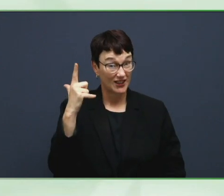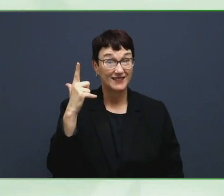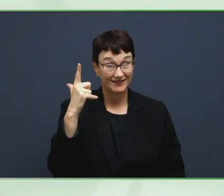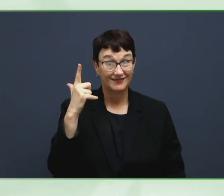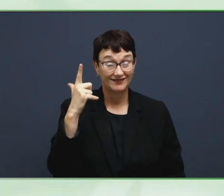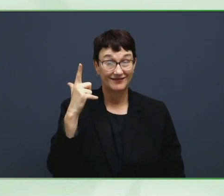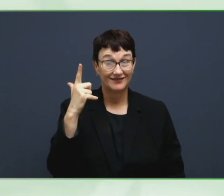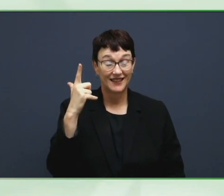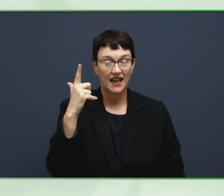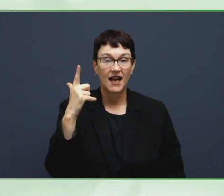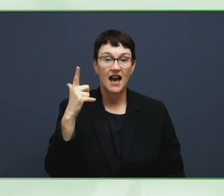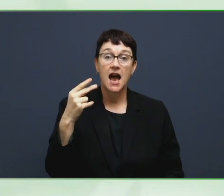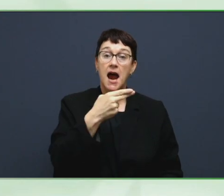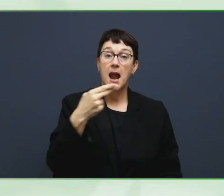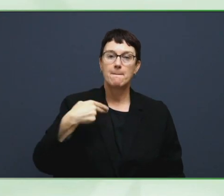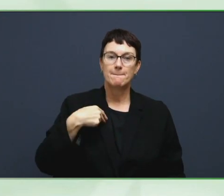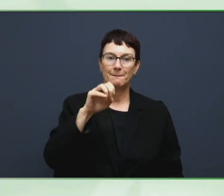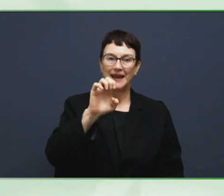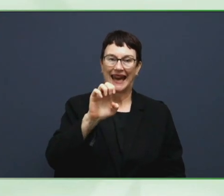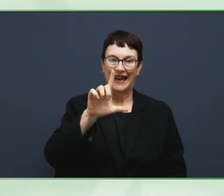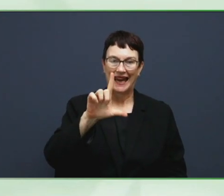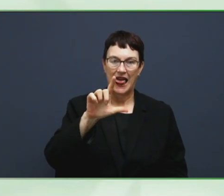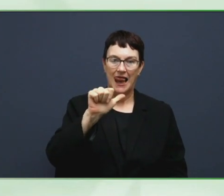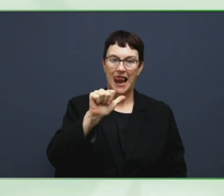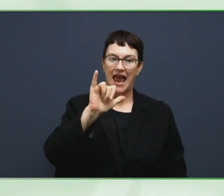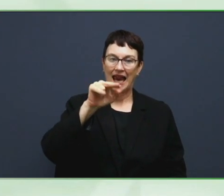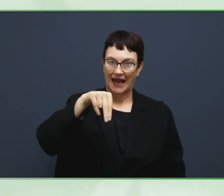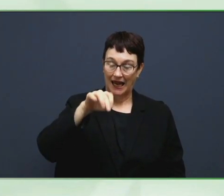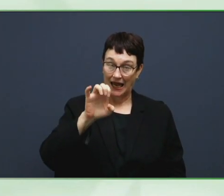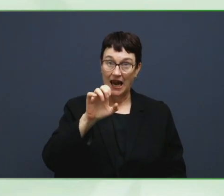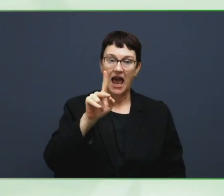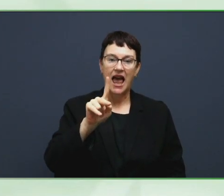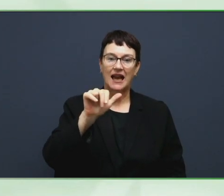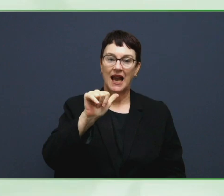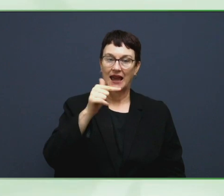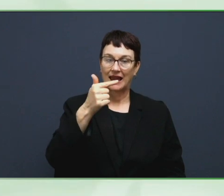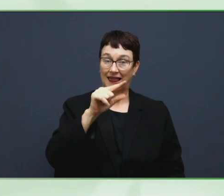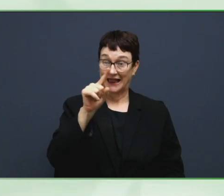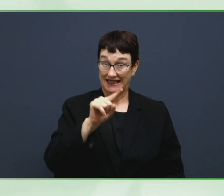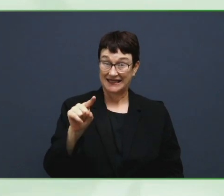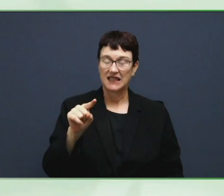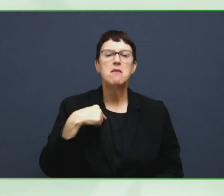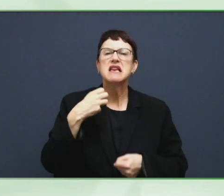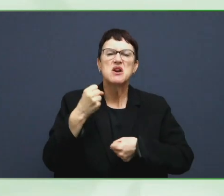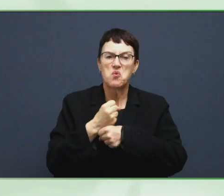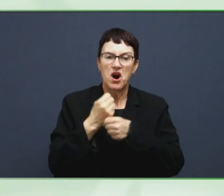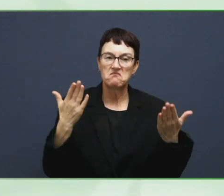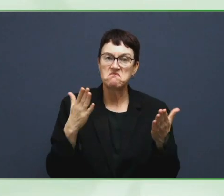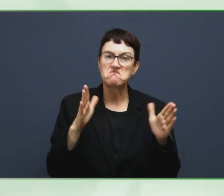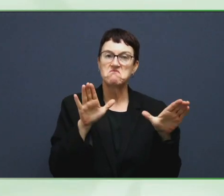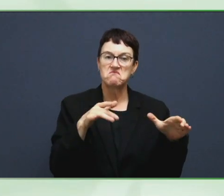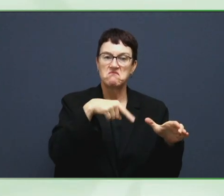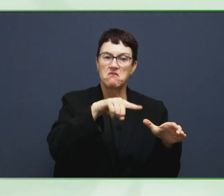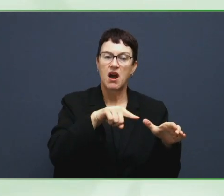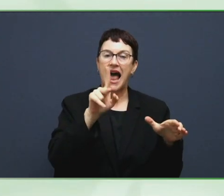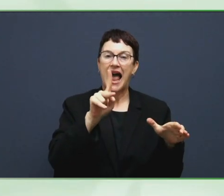My name is Elaine Katz. I'm with Kessler Foundation in New Jersey, USA. And I want to welcome you to our workshop on